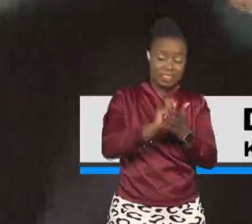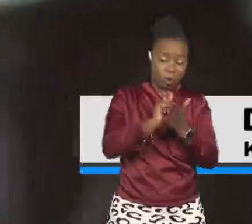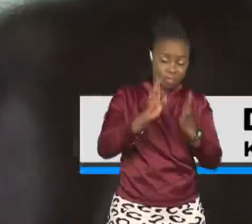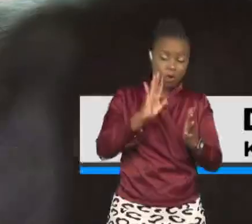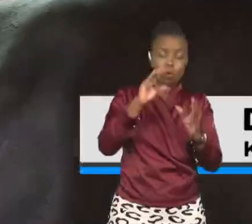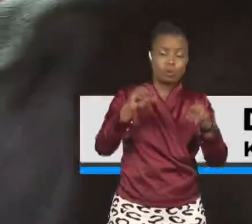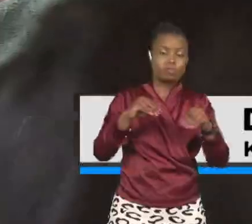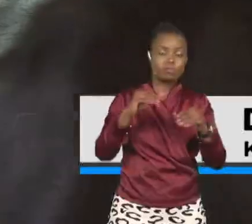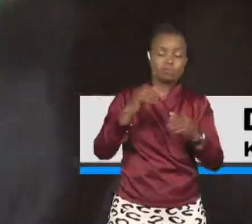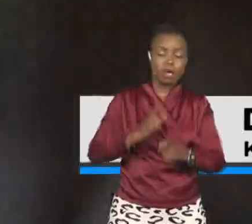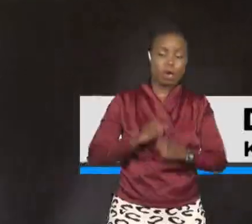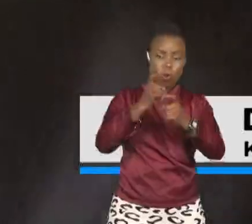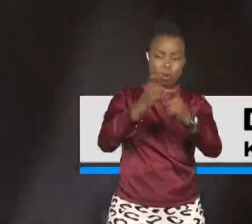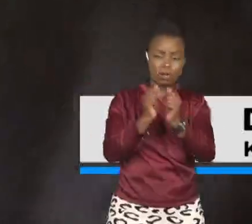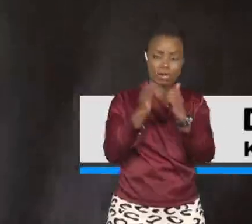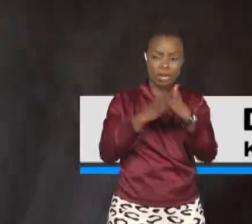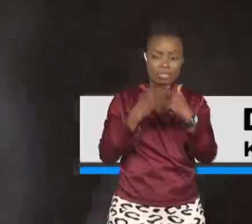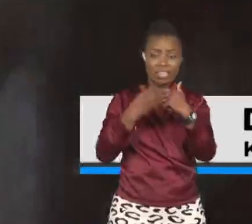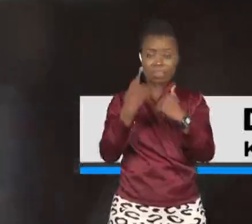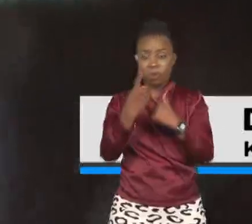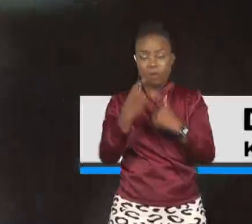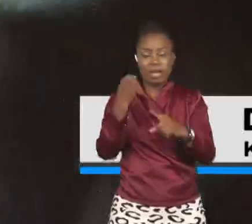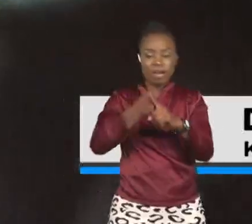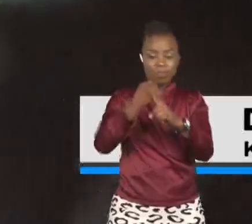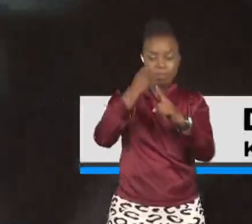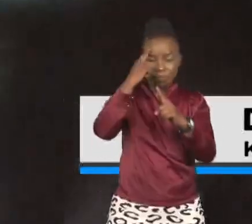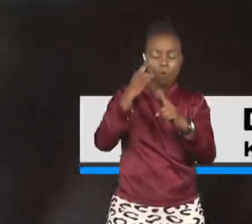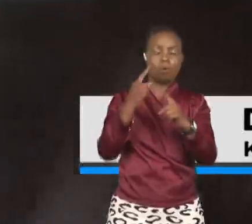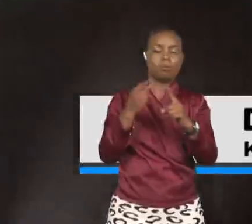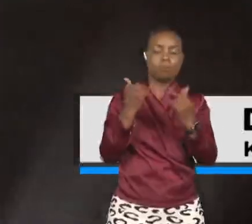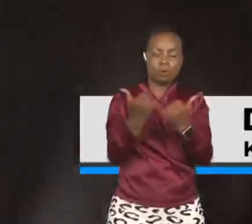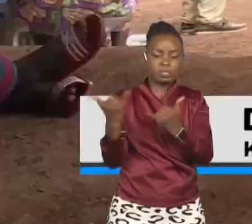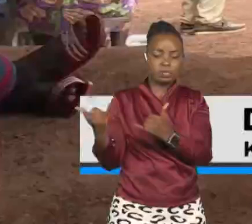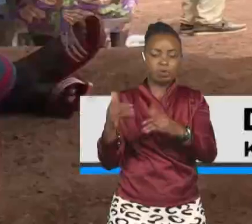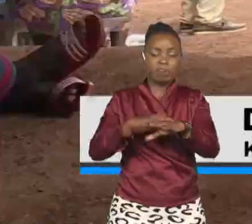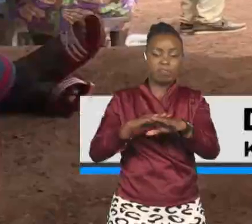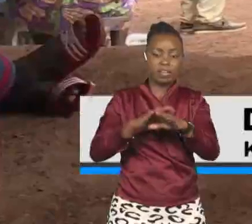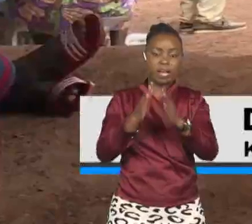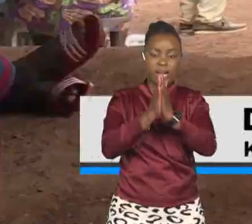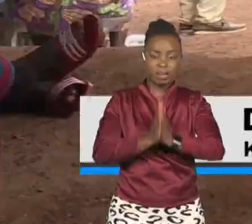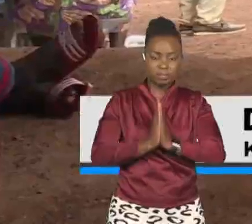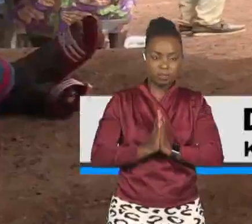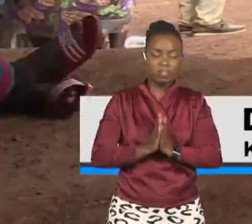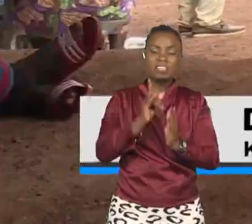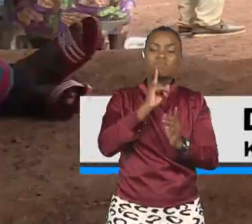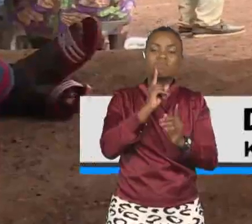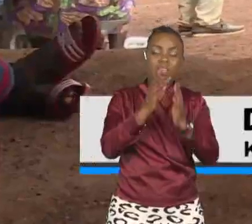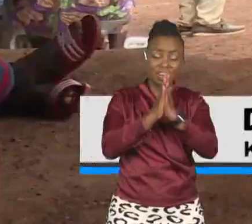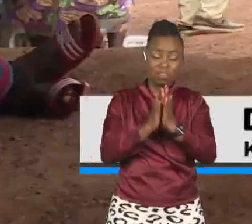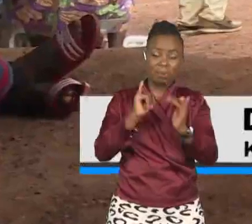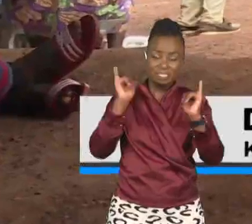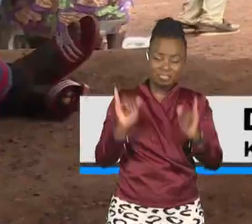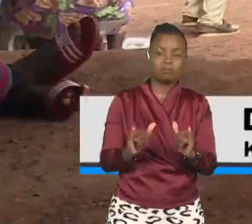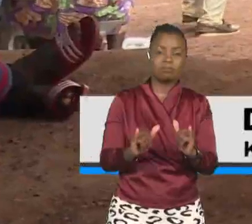1981, advocated the modernization of African religions. He coined the word Bosonism to capture the religion pervaded by